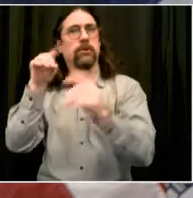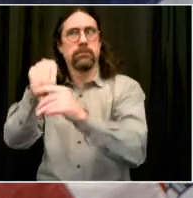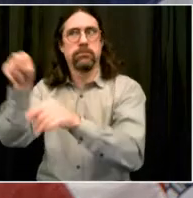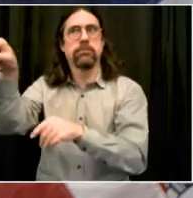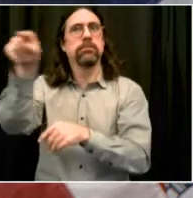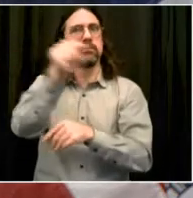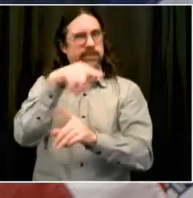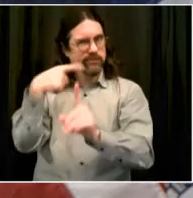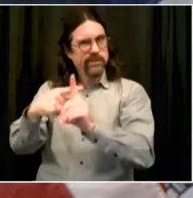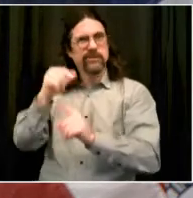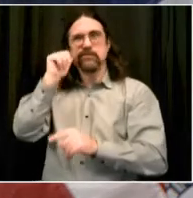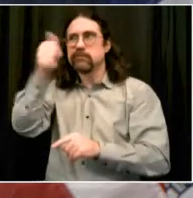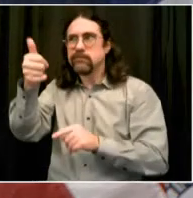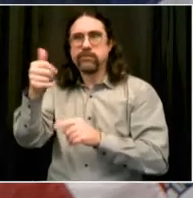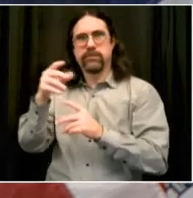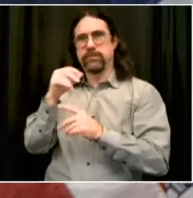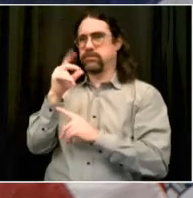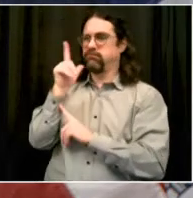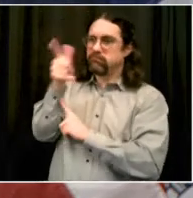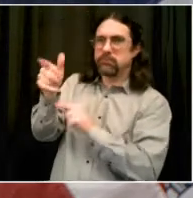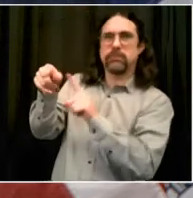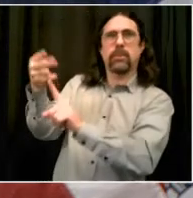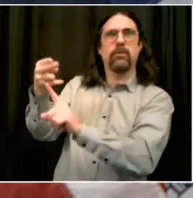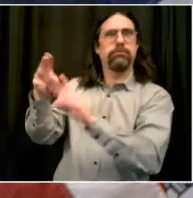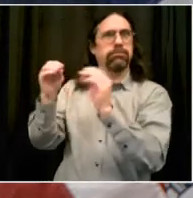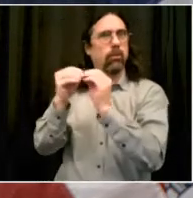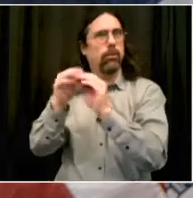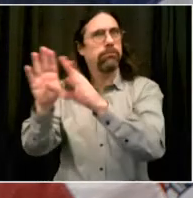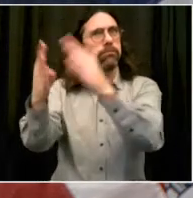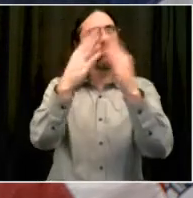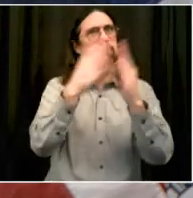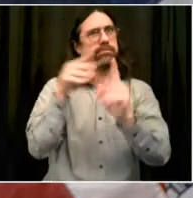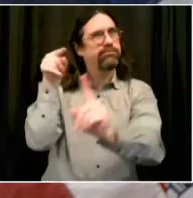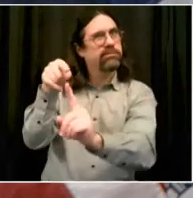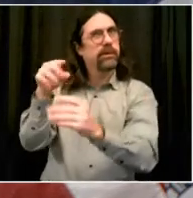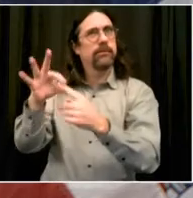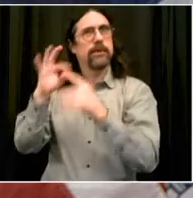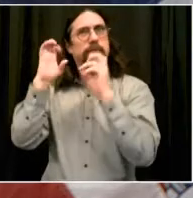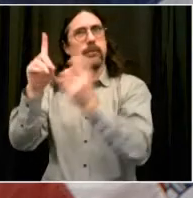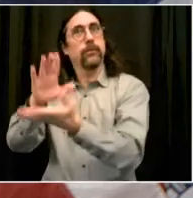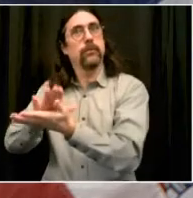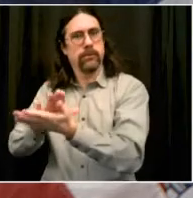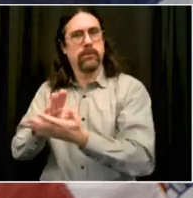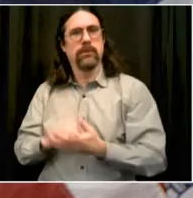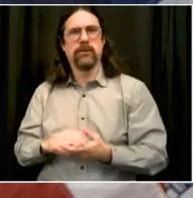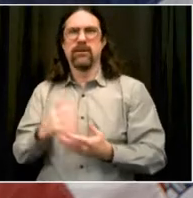just something we have to navigate in really complex ways given the challenges of this virus.